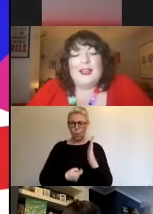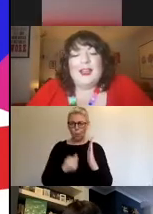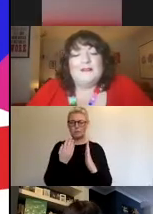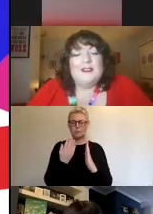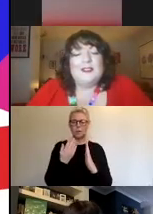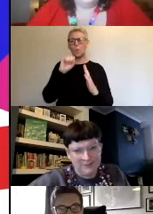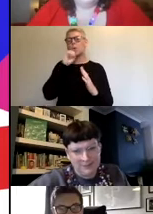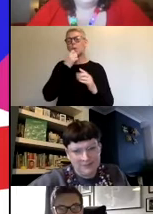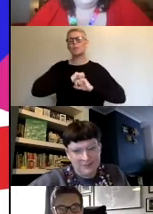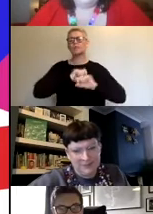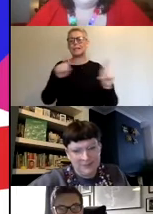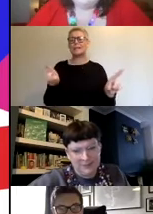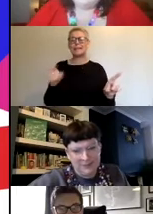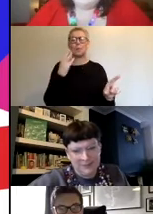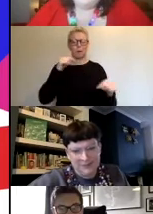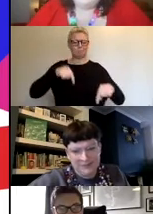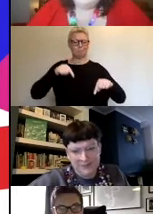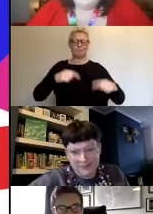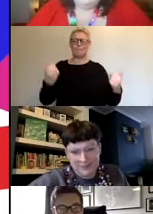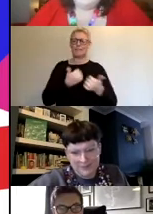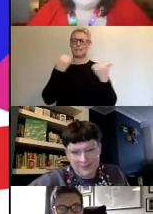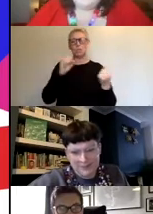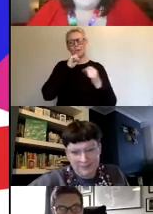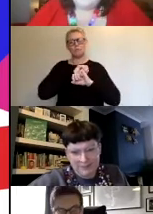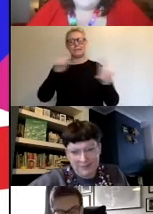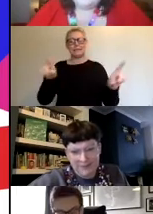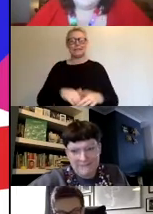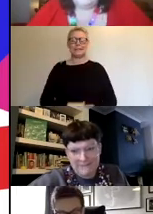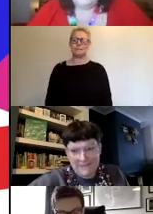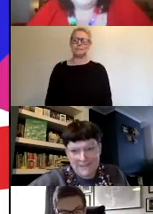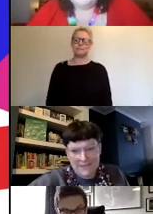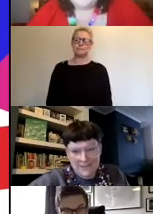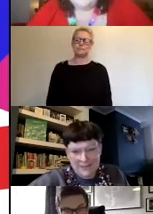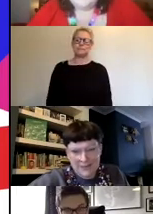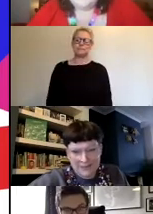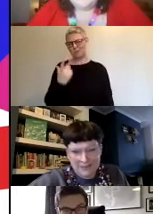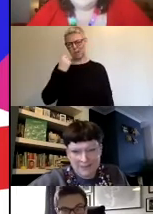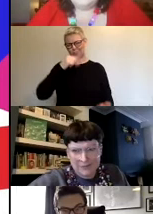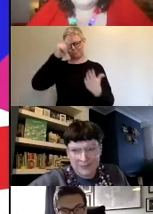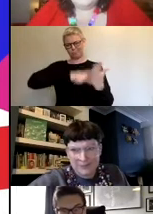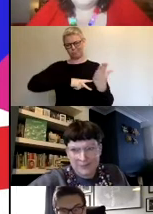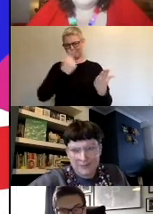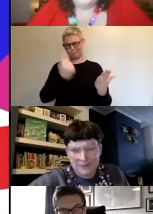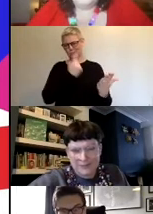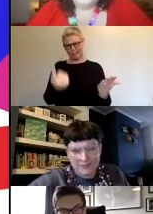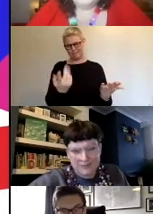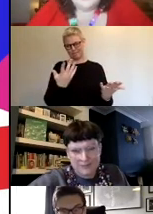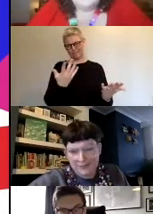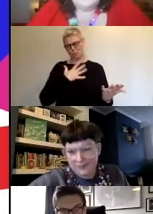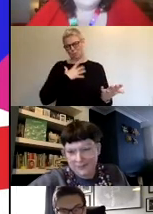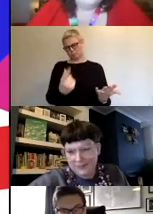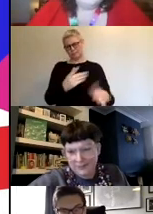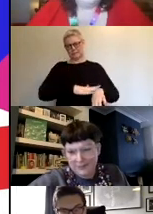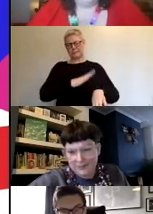after the session for people to read at their own pace. I'm going to be skipping through quite a lot of the slides, but just know that you can